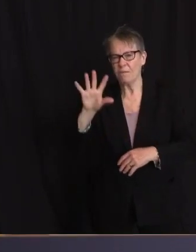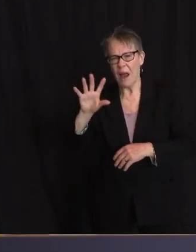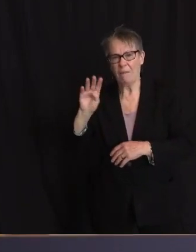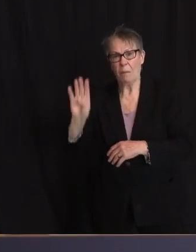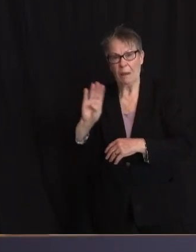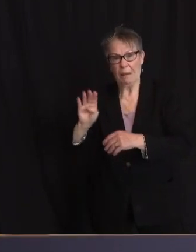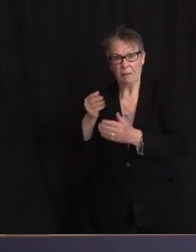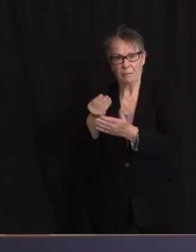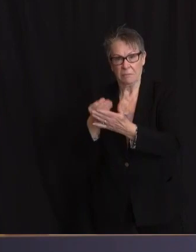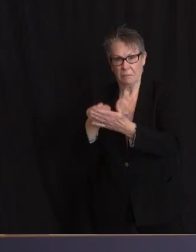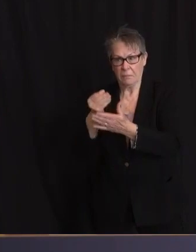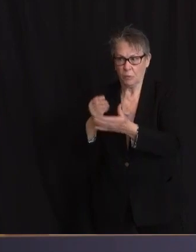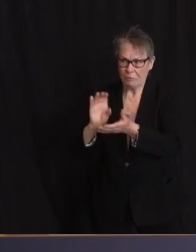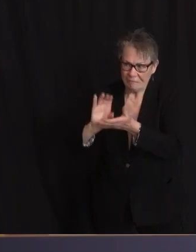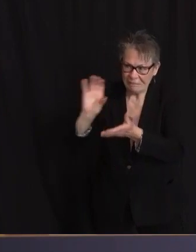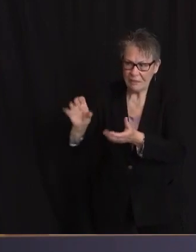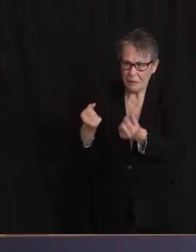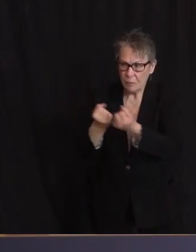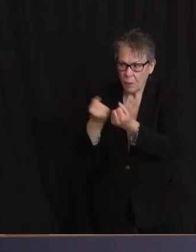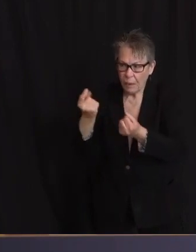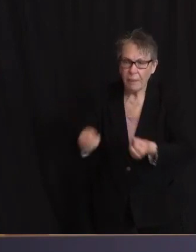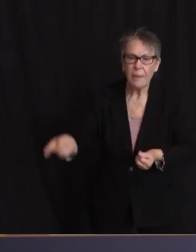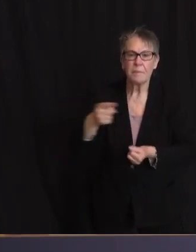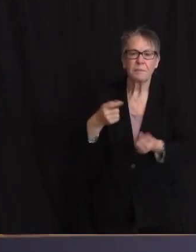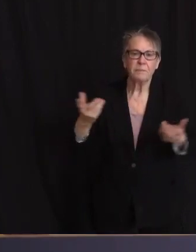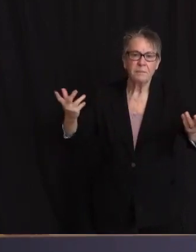if that's okay. Thank you for that, please.